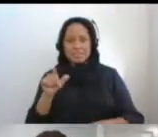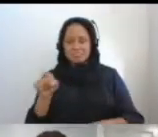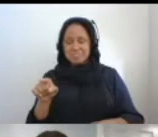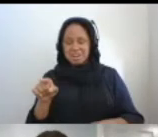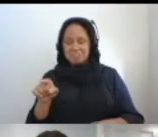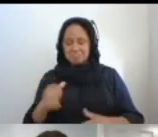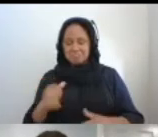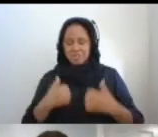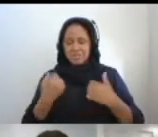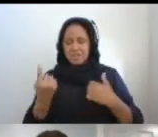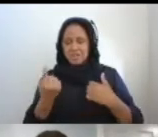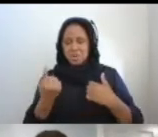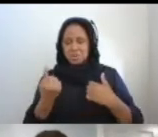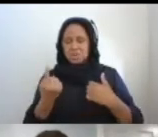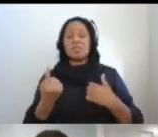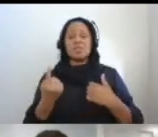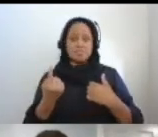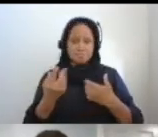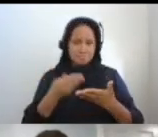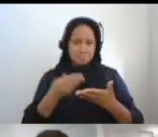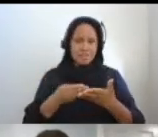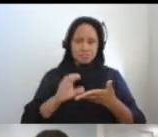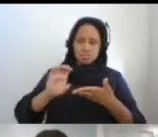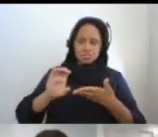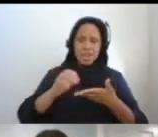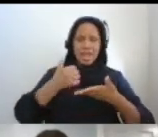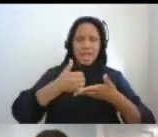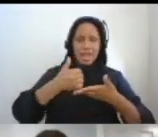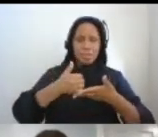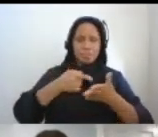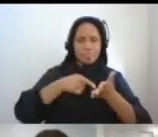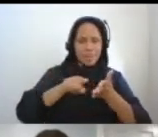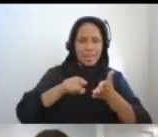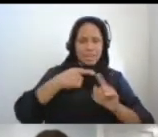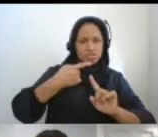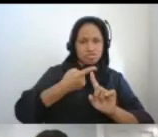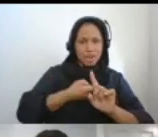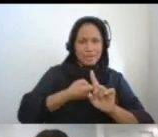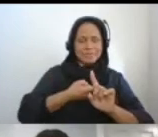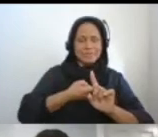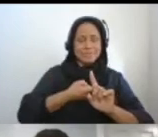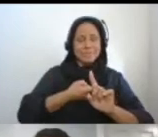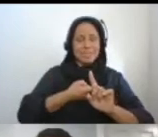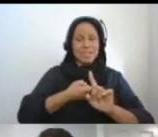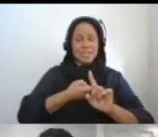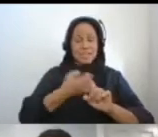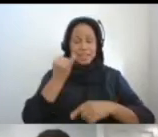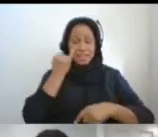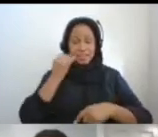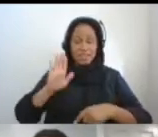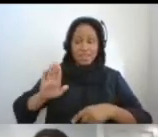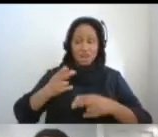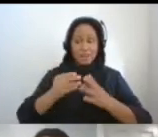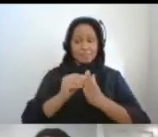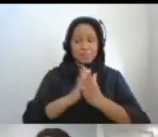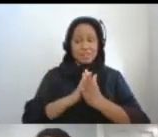help pay for the participant's rent if the rent or the apartment has their name on the lease on it, right? So like the participant